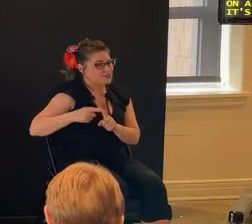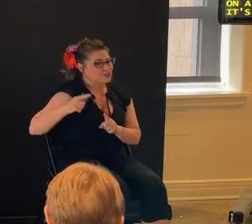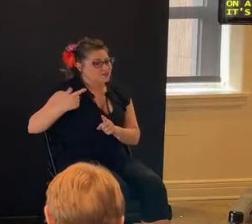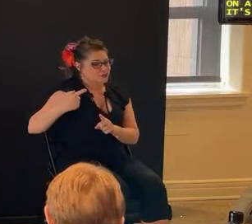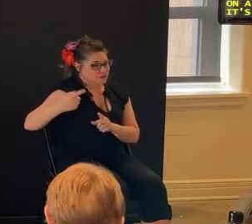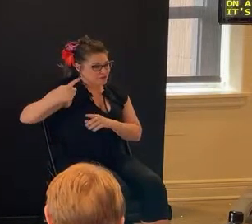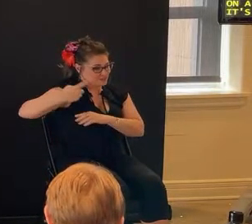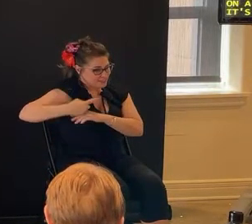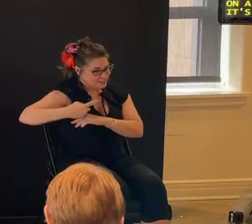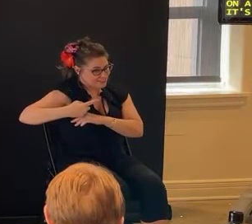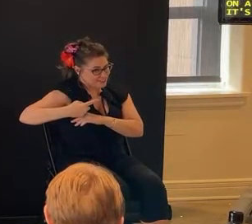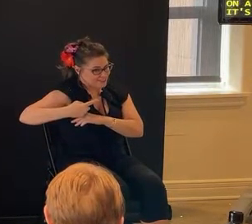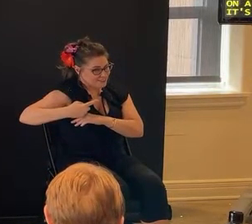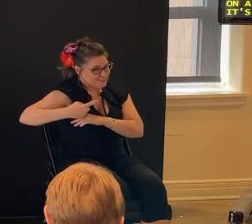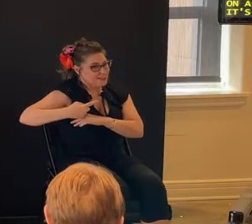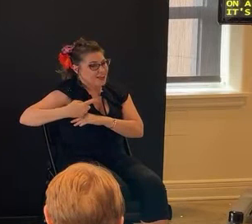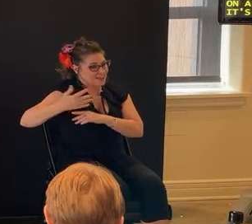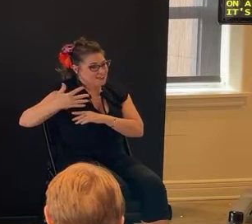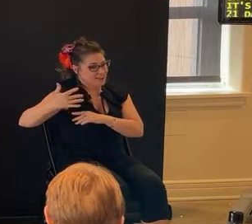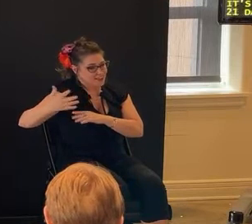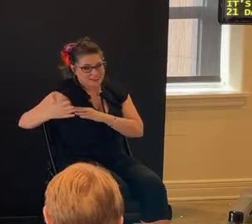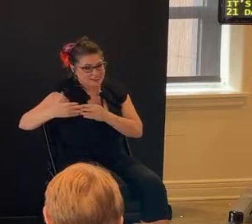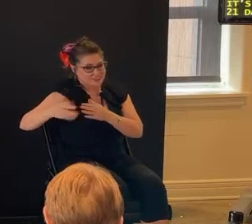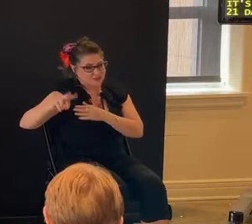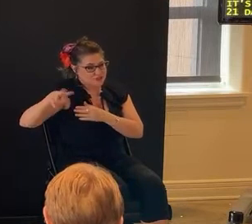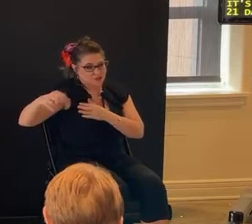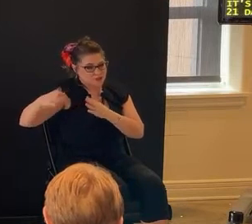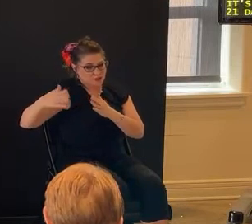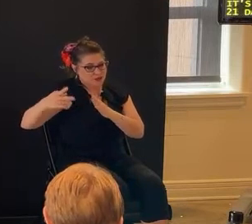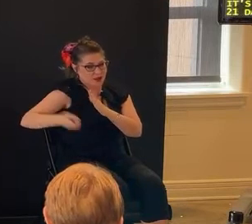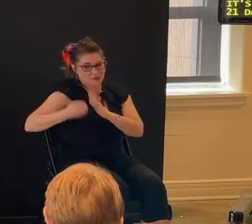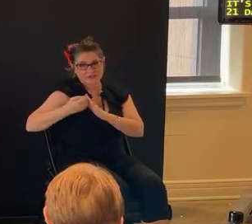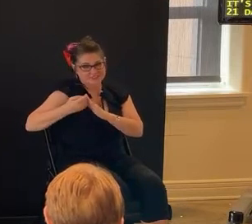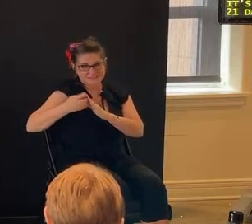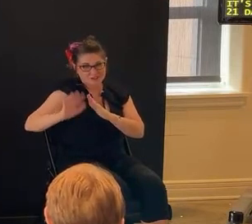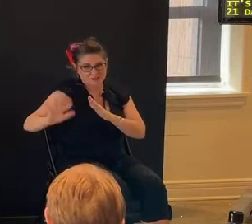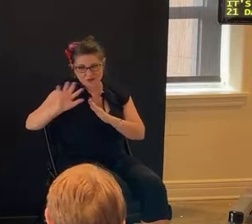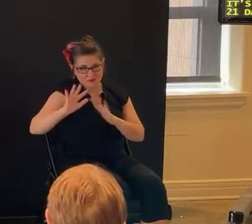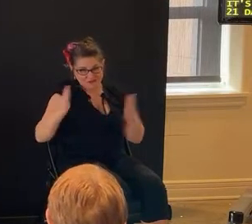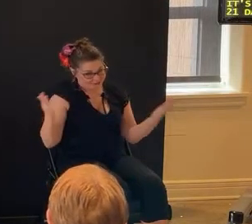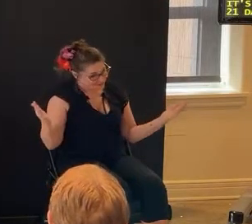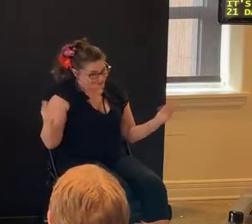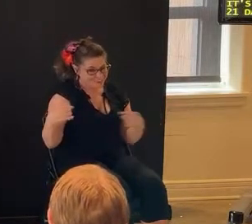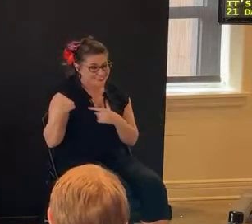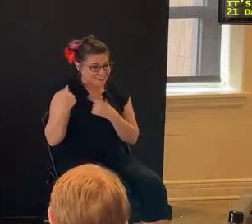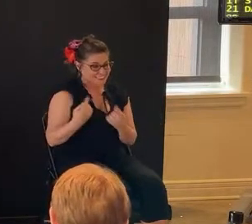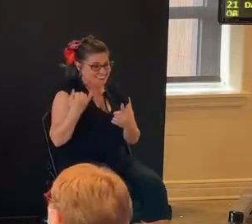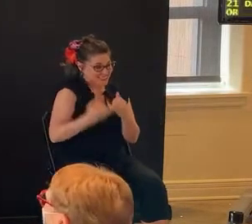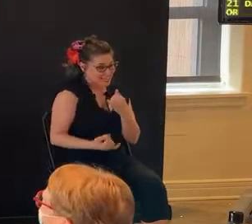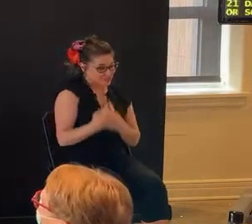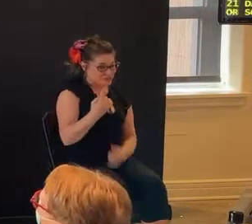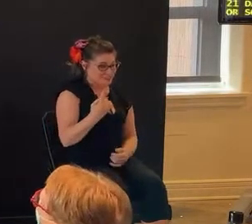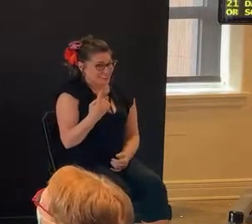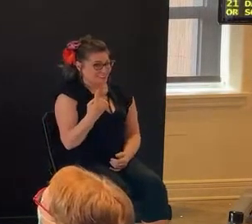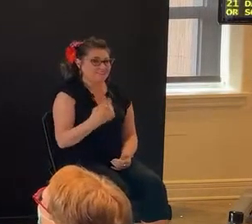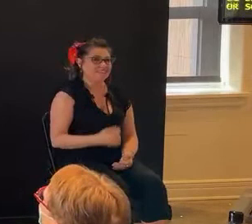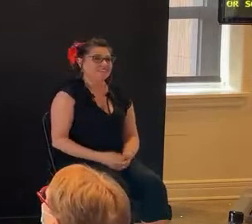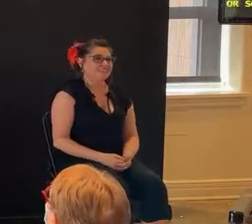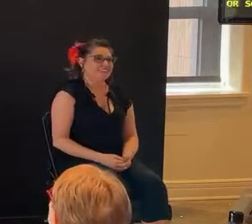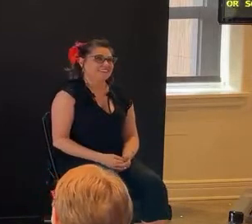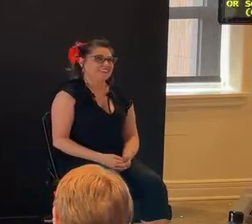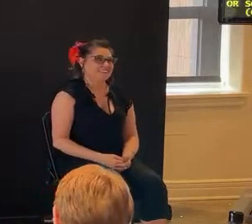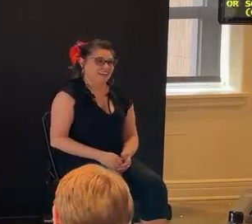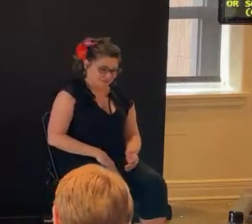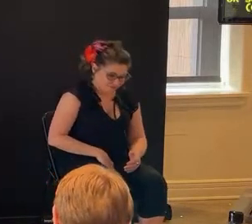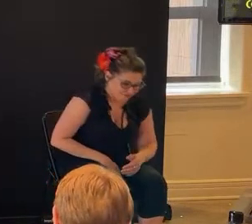21 days, and, you know, 22 hours or so since the last one. Now,